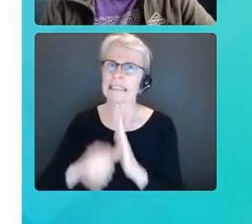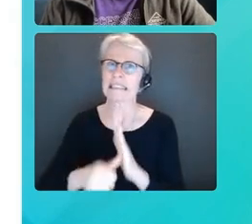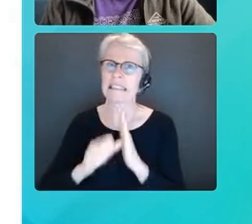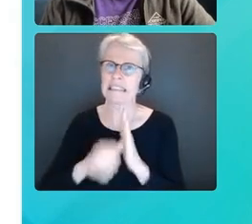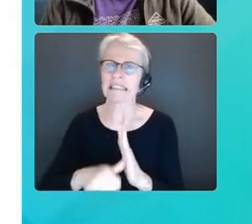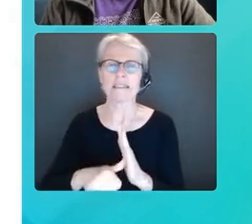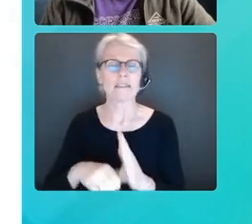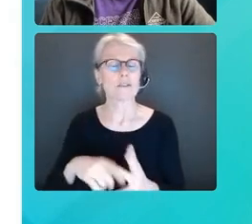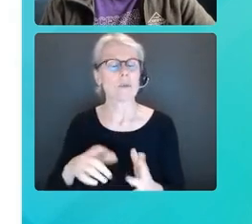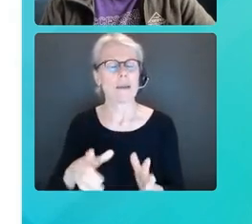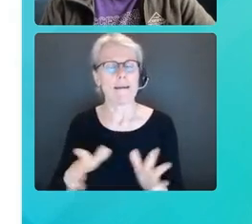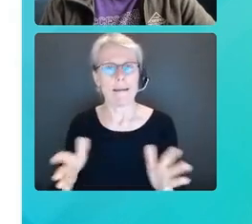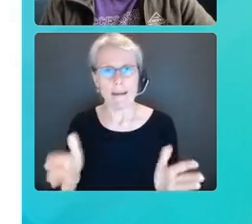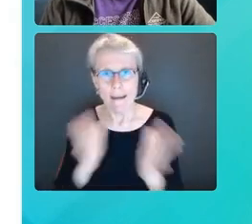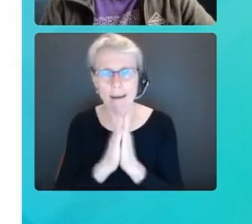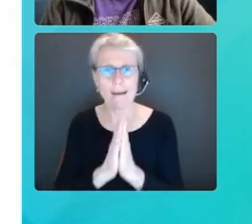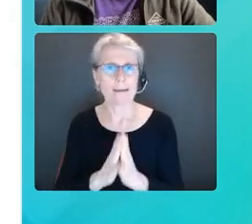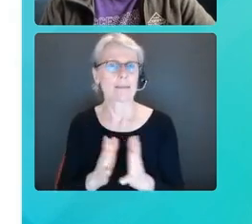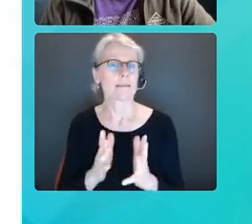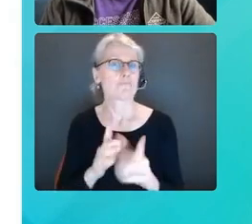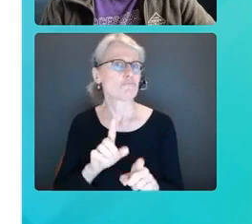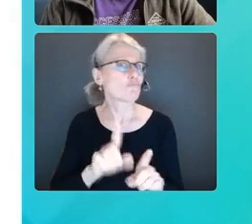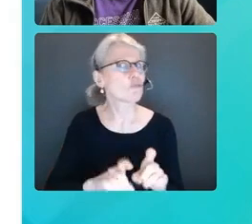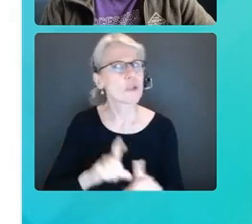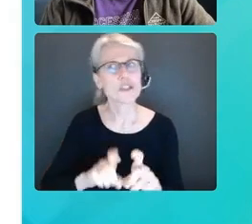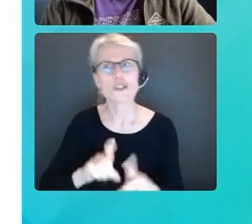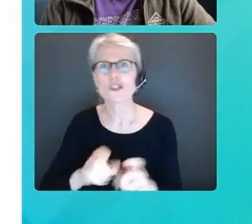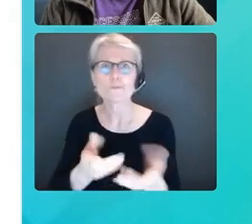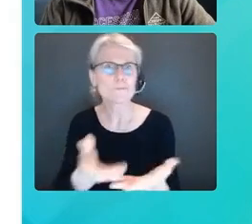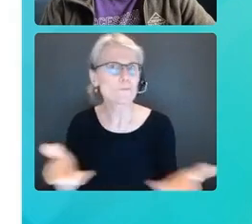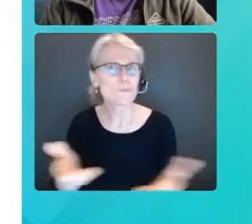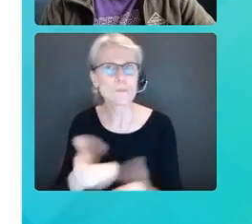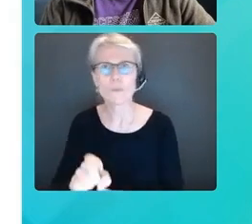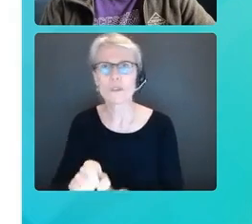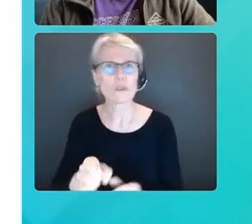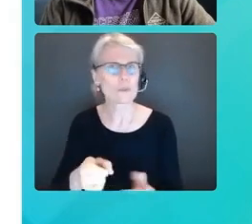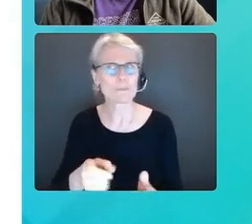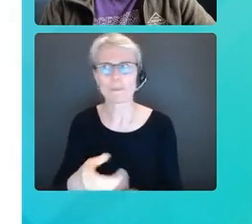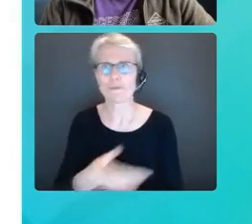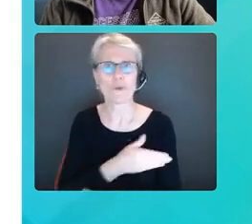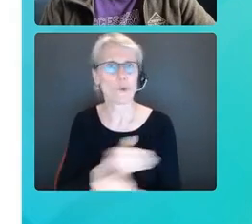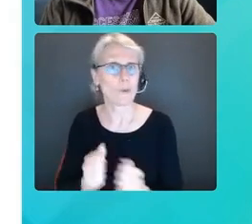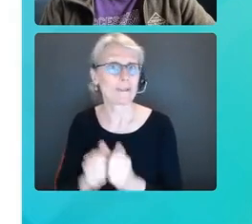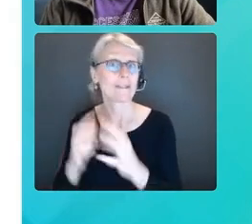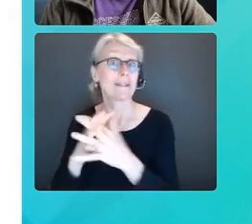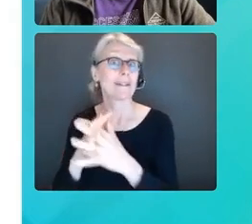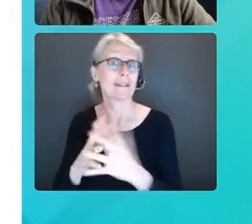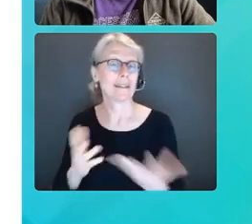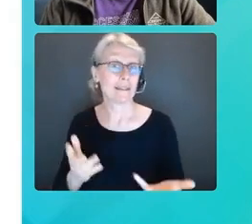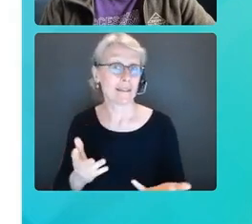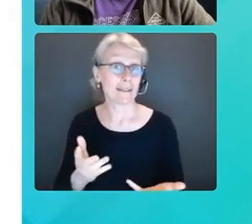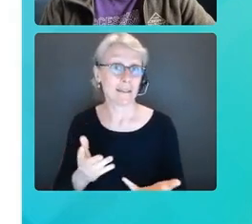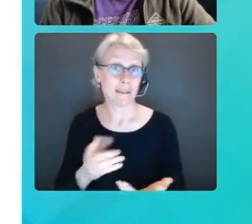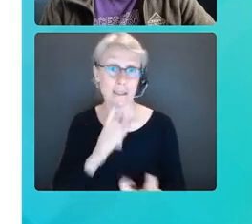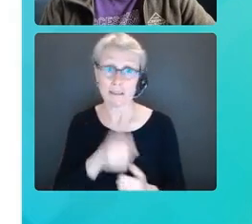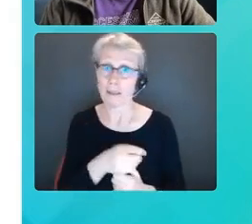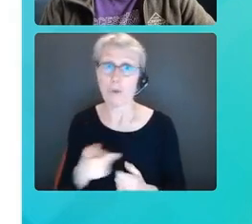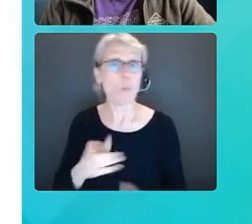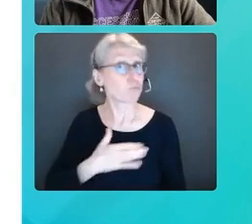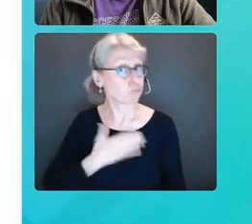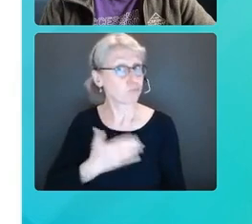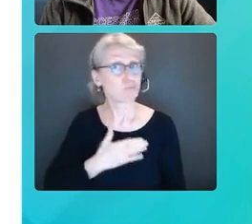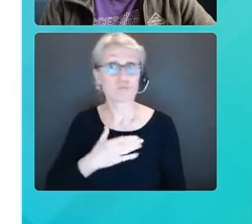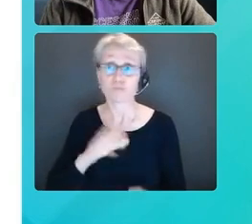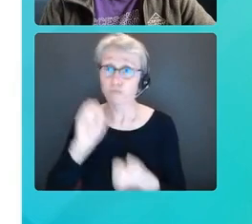industry is we're going to start asking questions. We're going to ask our users what they need before these events because they're very happy to let us know. They're going to make